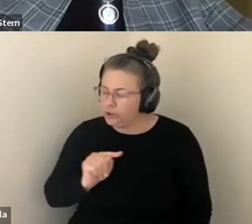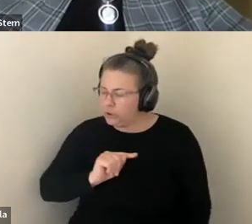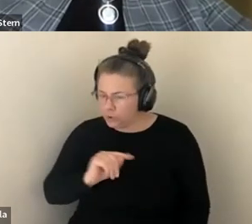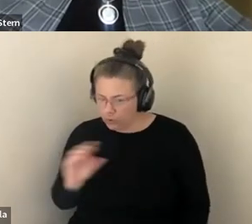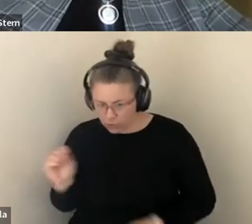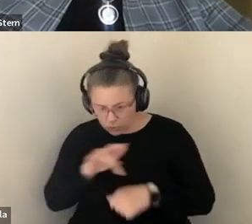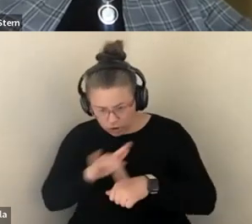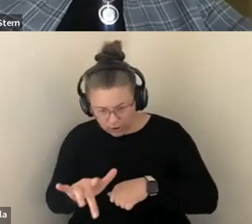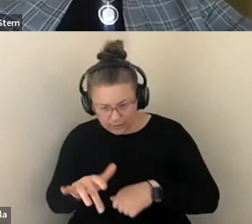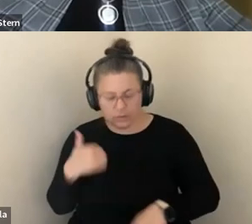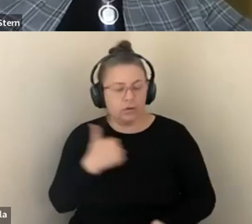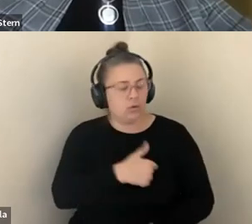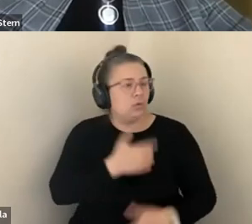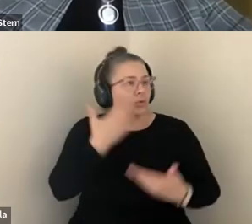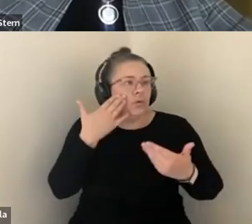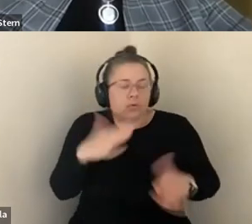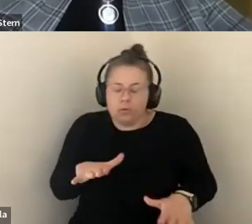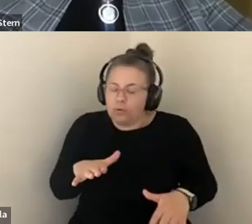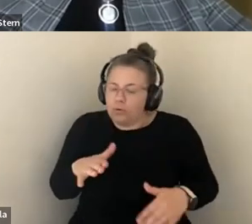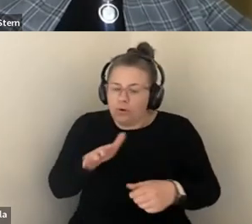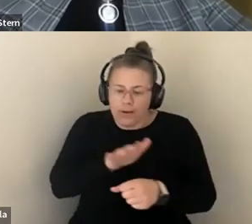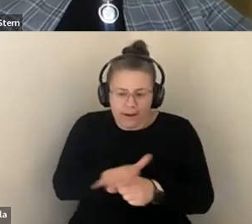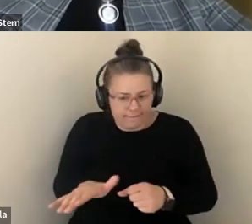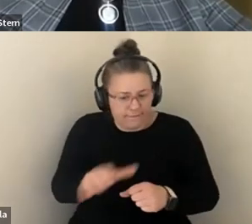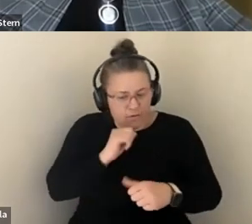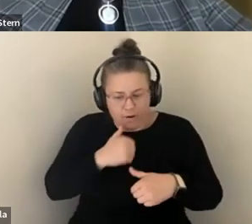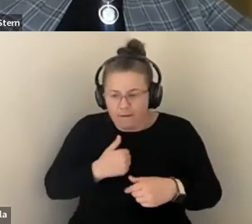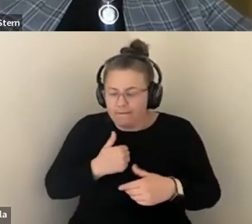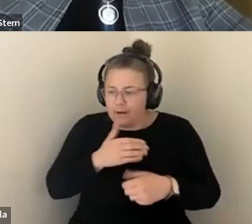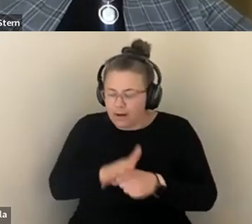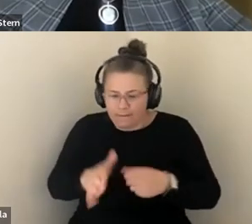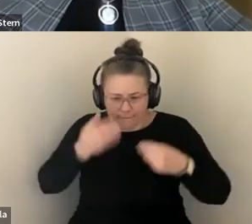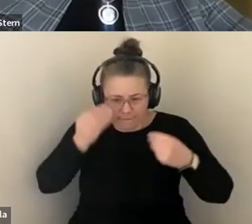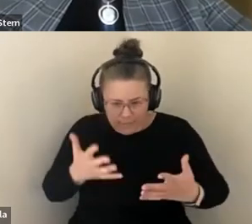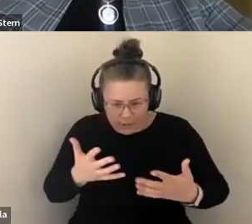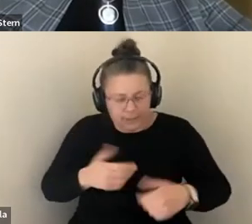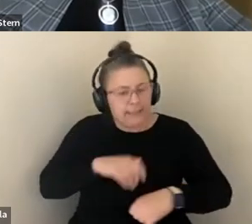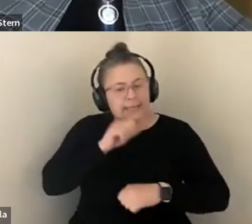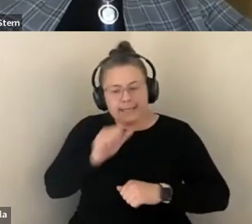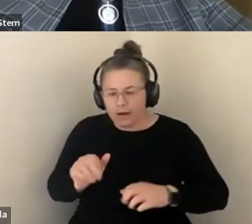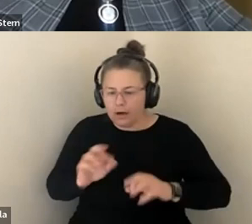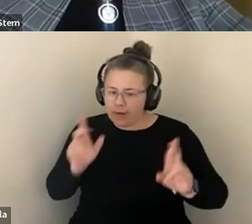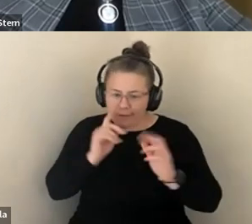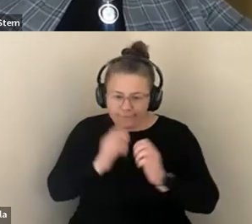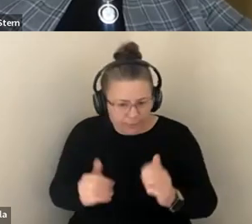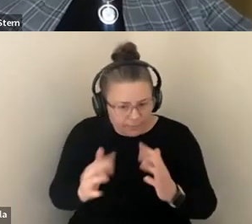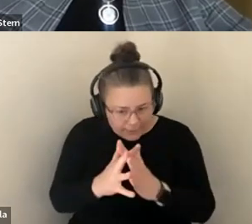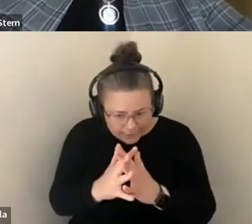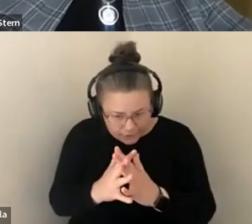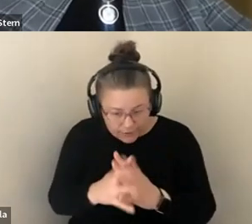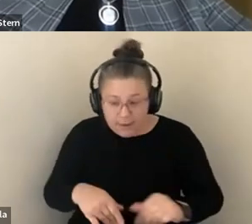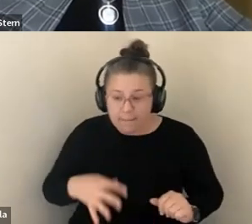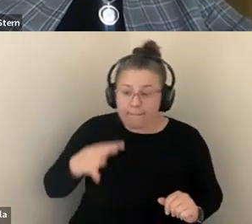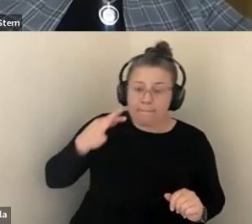risks. So it's a simple answer for once. We have an answer regarding the embryo